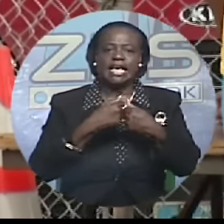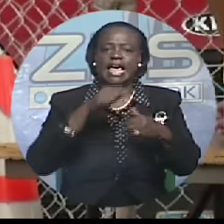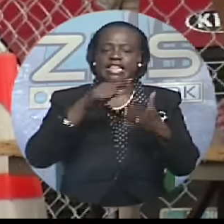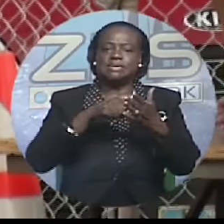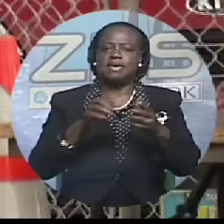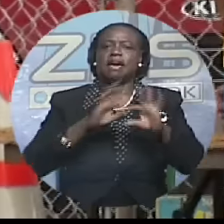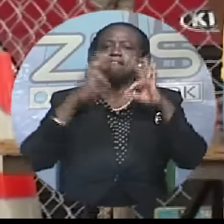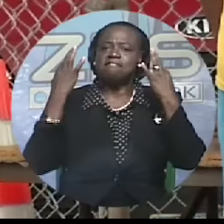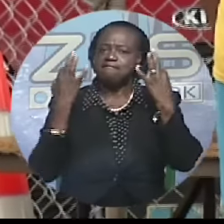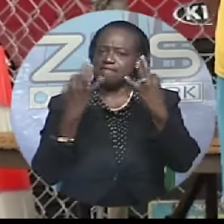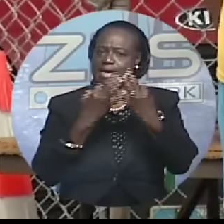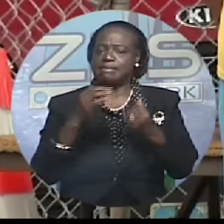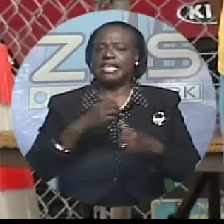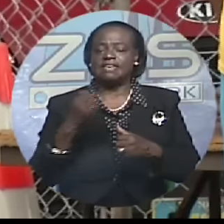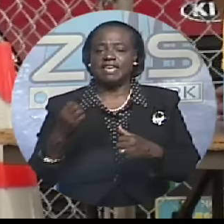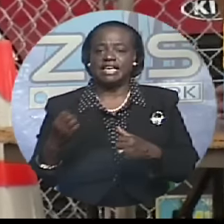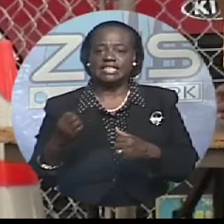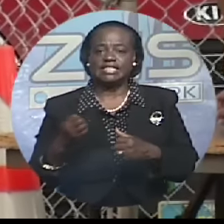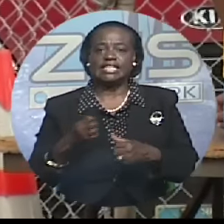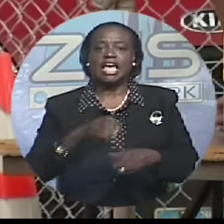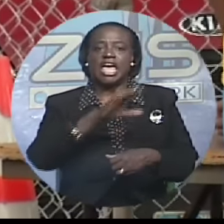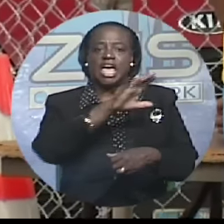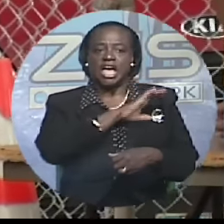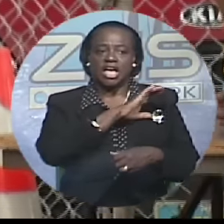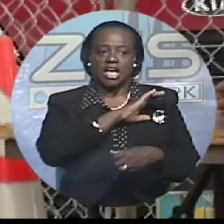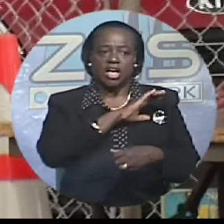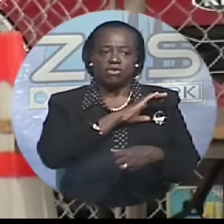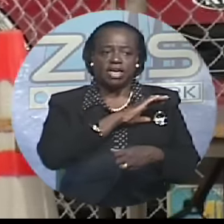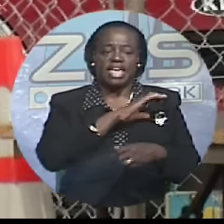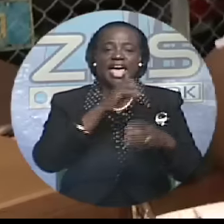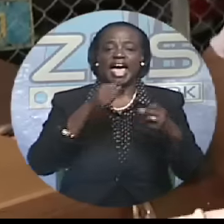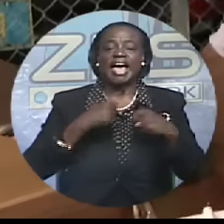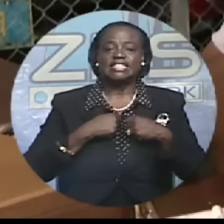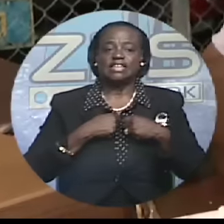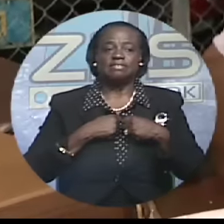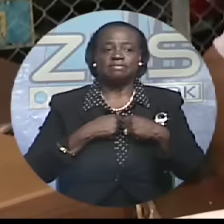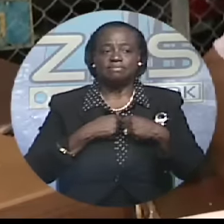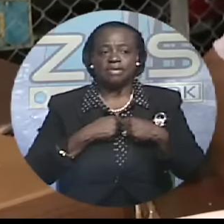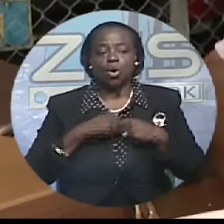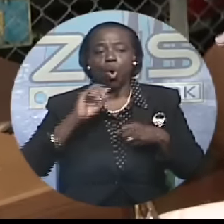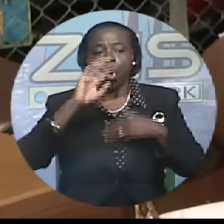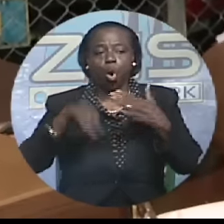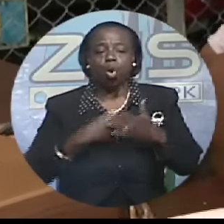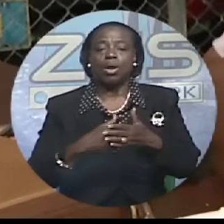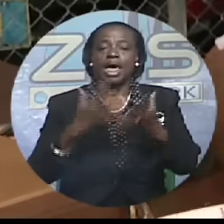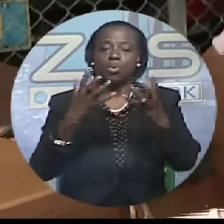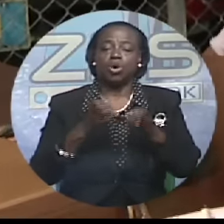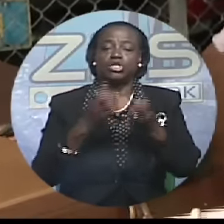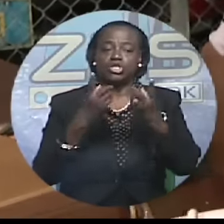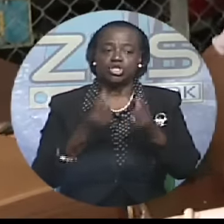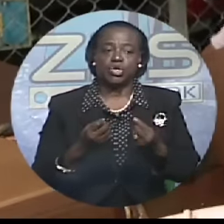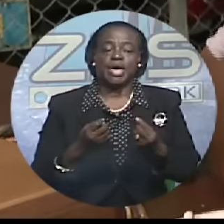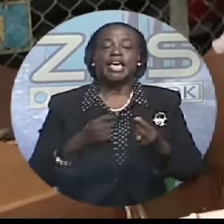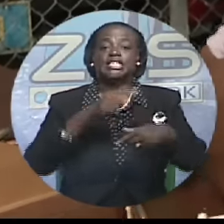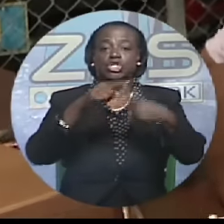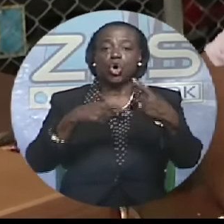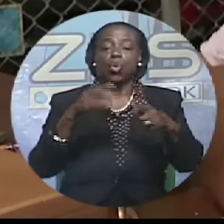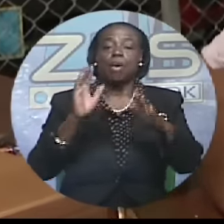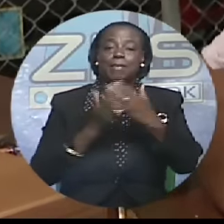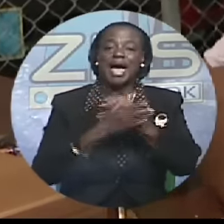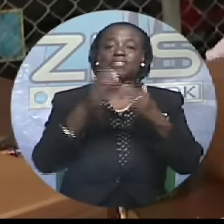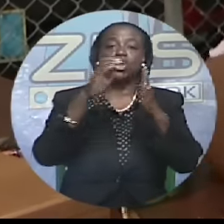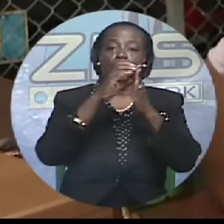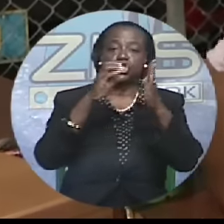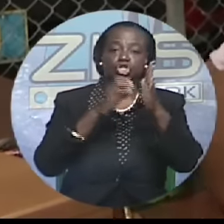as commissioner, Curry has already resolved three matters in a grand slam fashion. All I'm going to do is go by the constitution and the